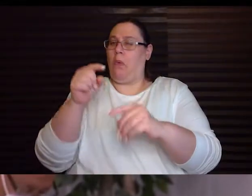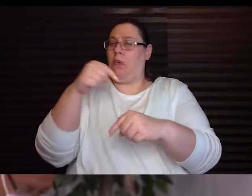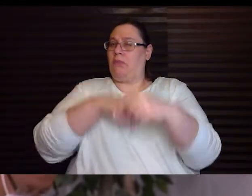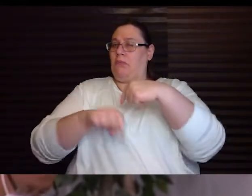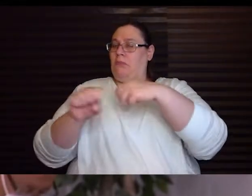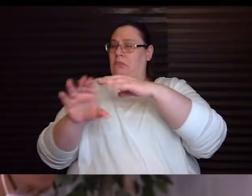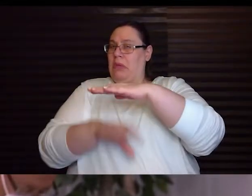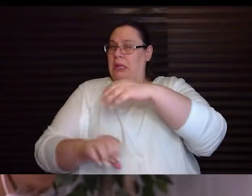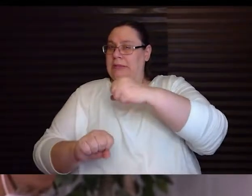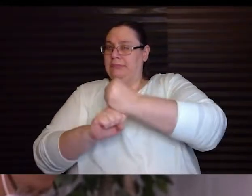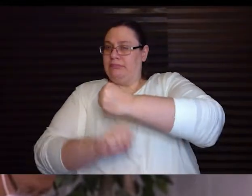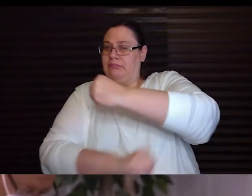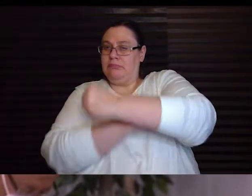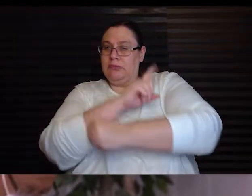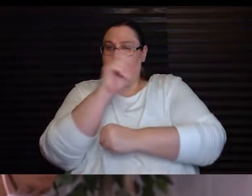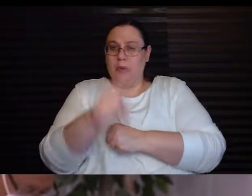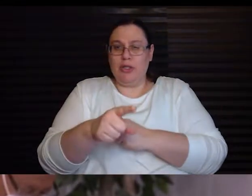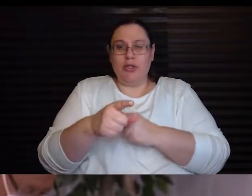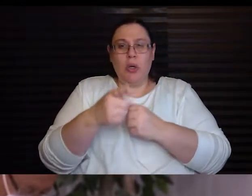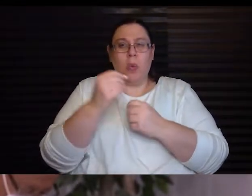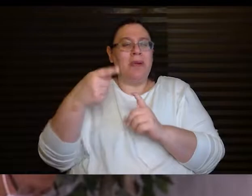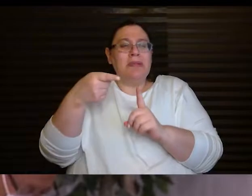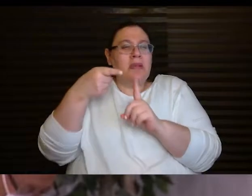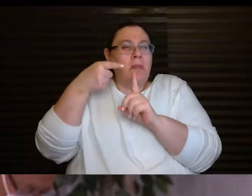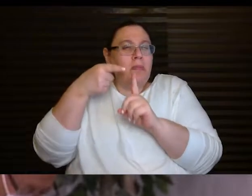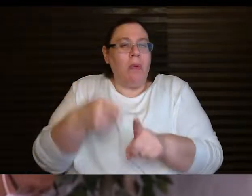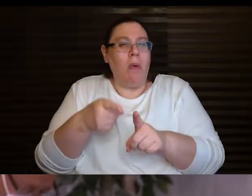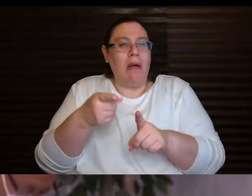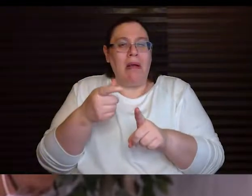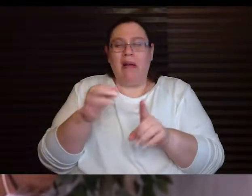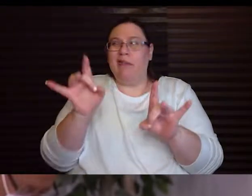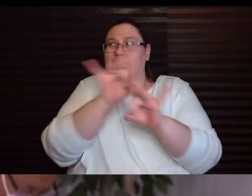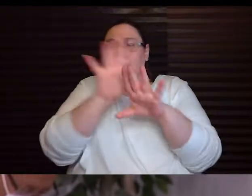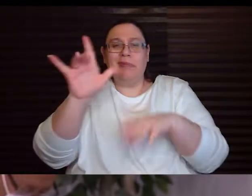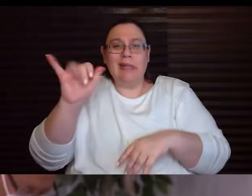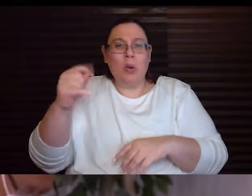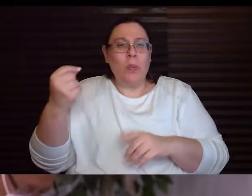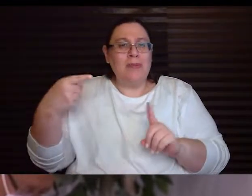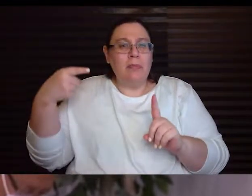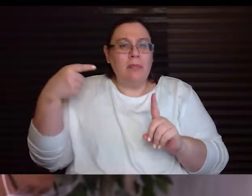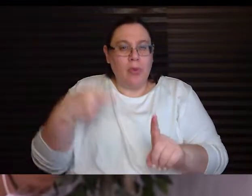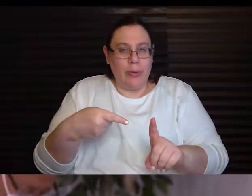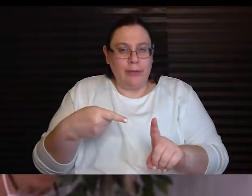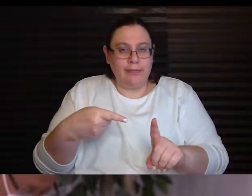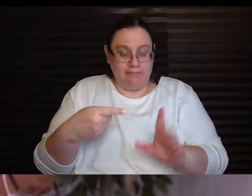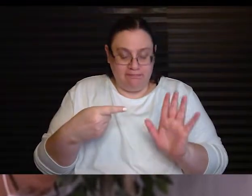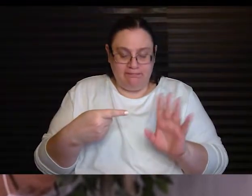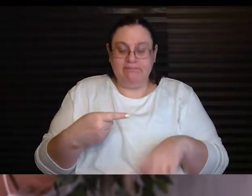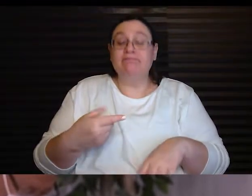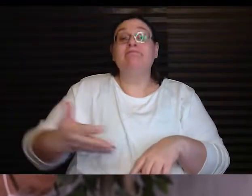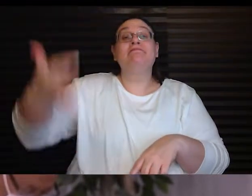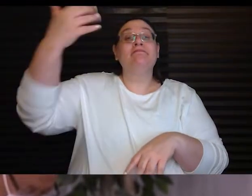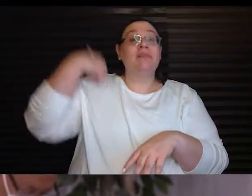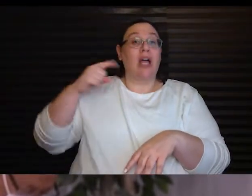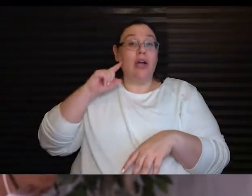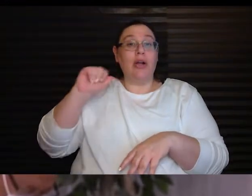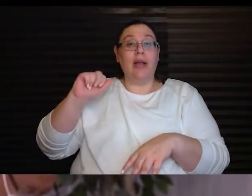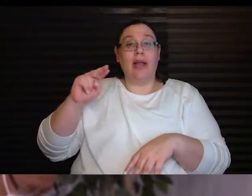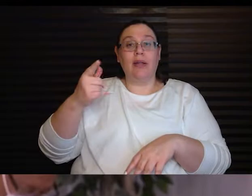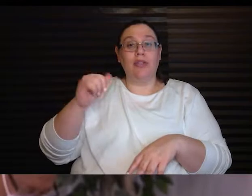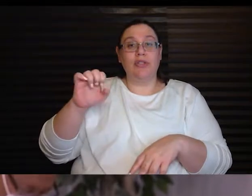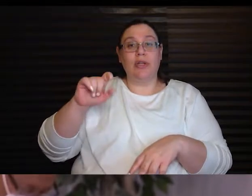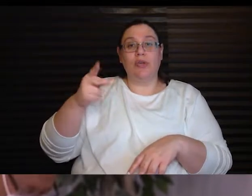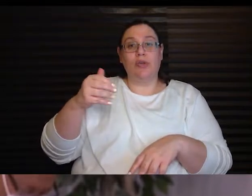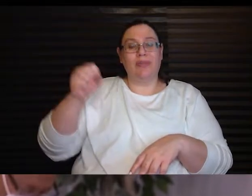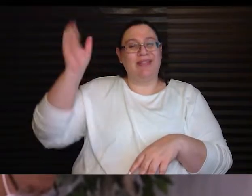foundational question. What really is the point of great literature? Now, years ago, I heard Angie Thomas